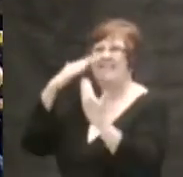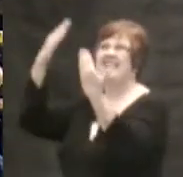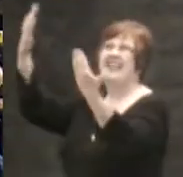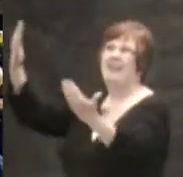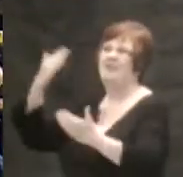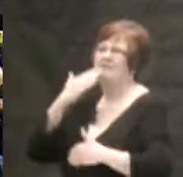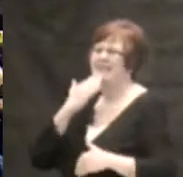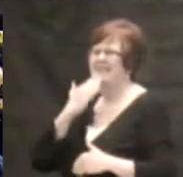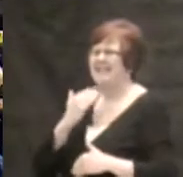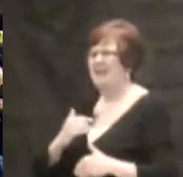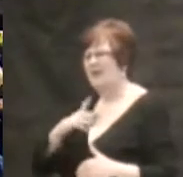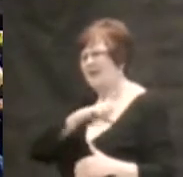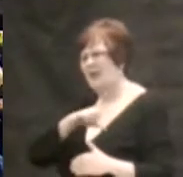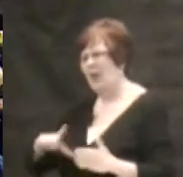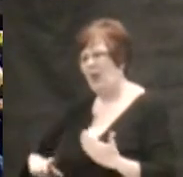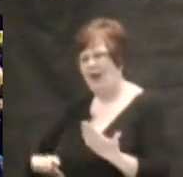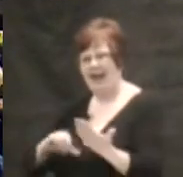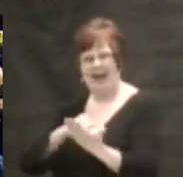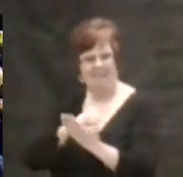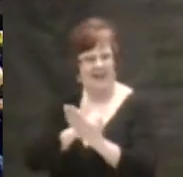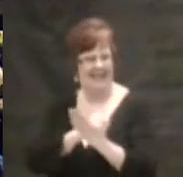dearest Lord. Amen.